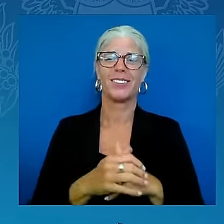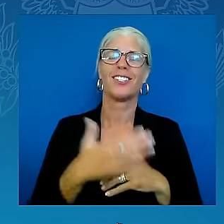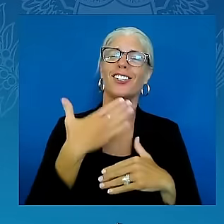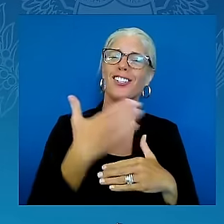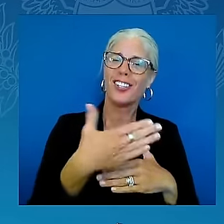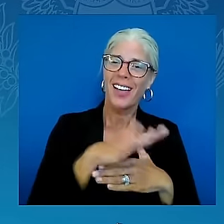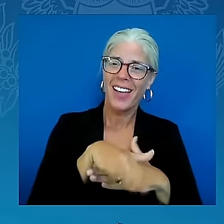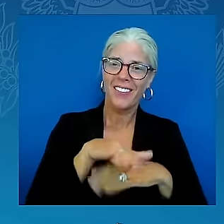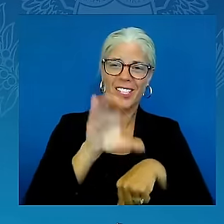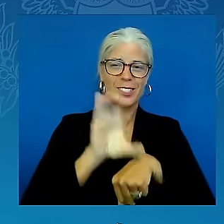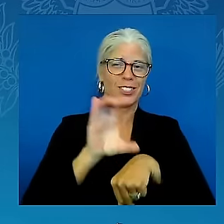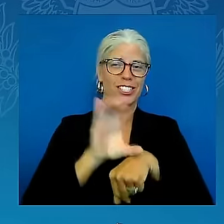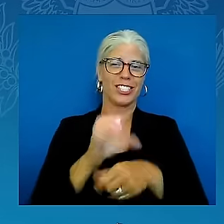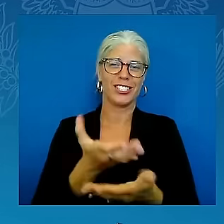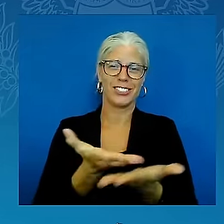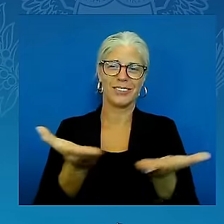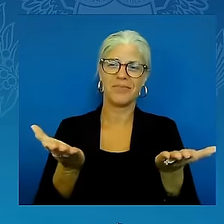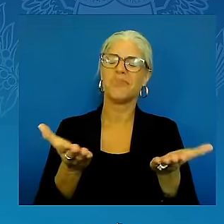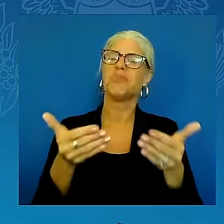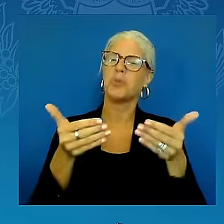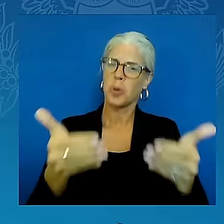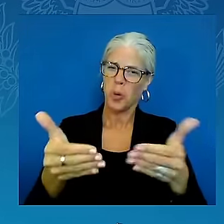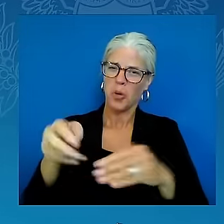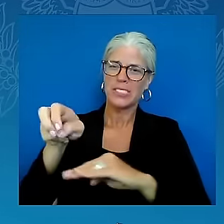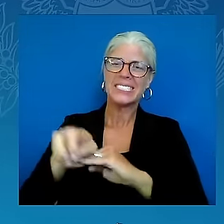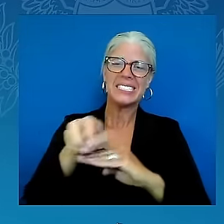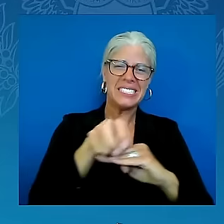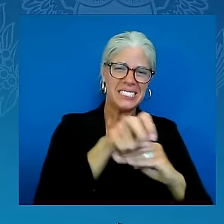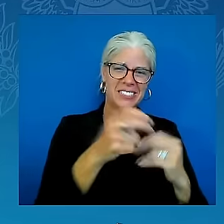Have a seat. Good afternoon.